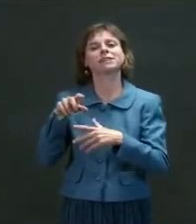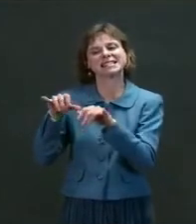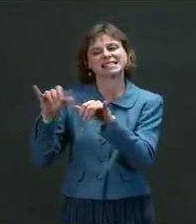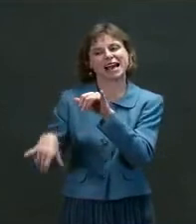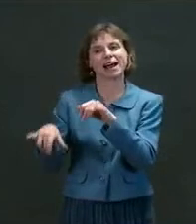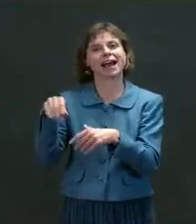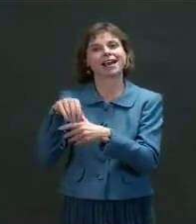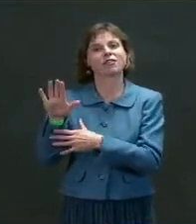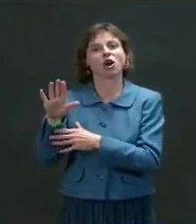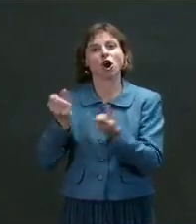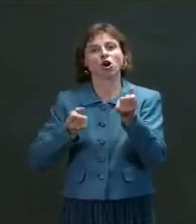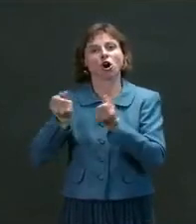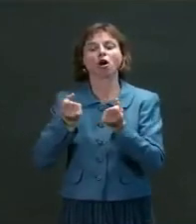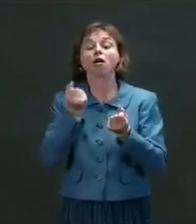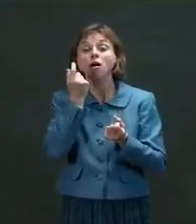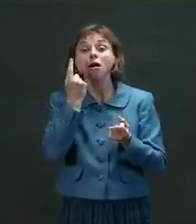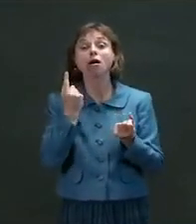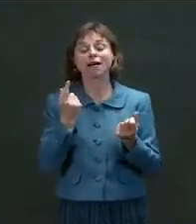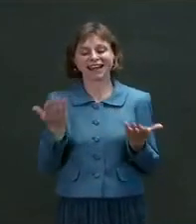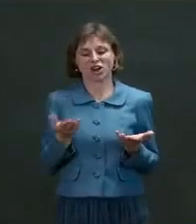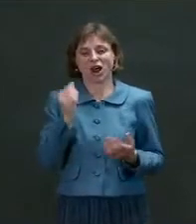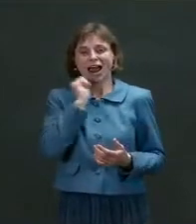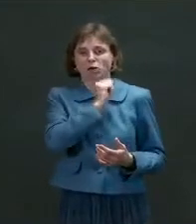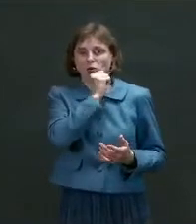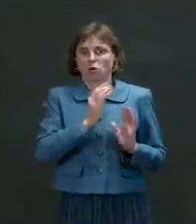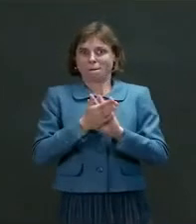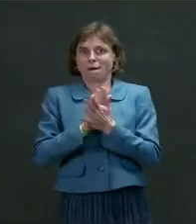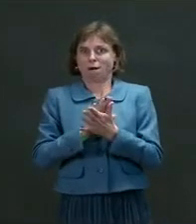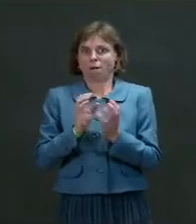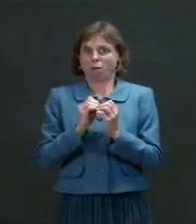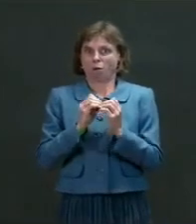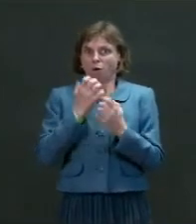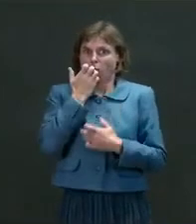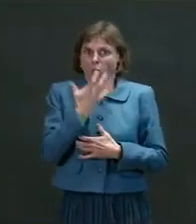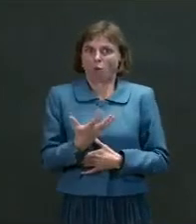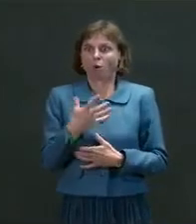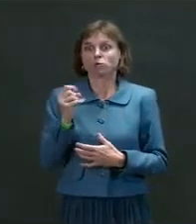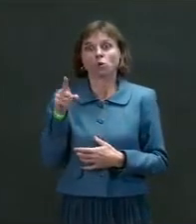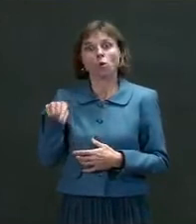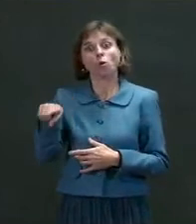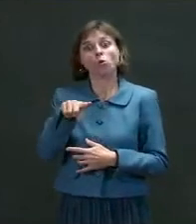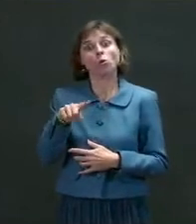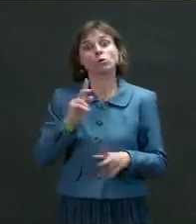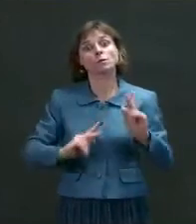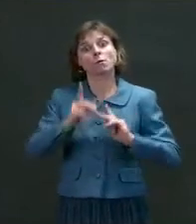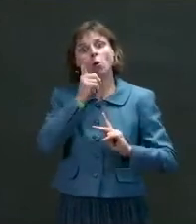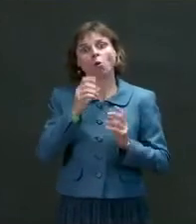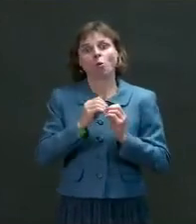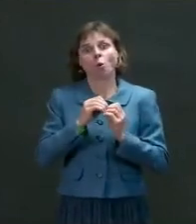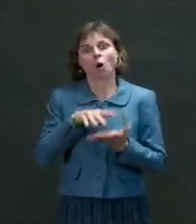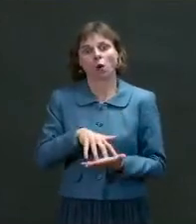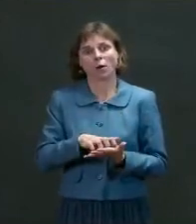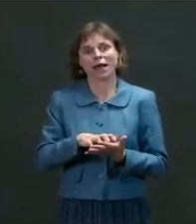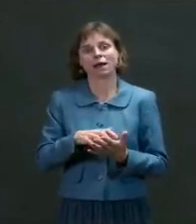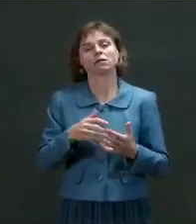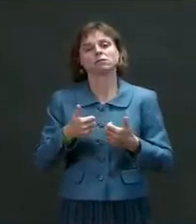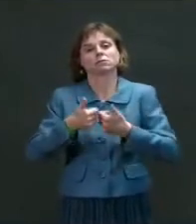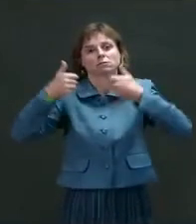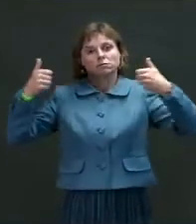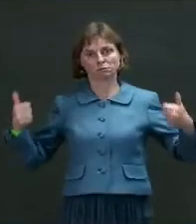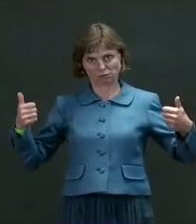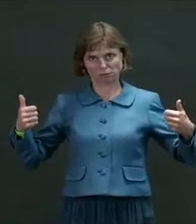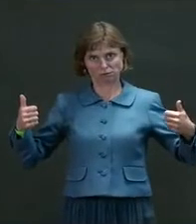as we head into the warmer months here in Arizona, and it allows for our vulnerable residents to stay socially distanced. During